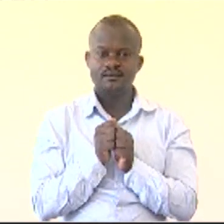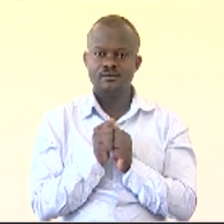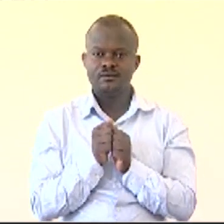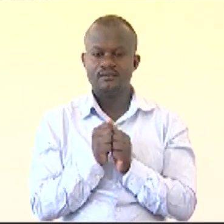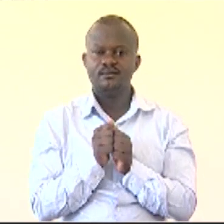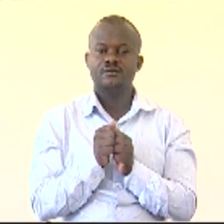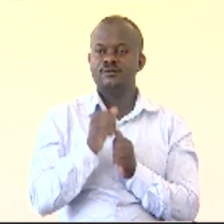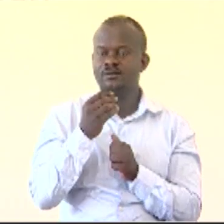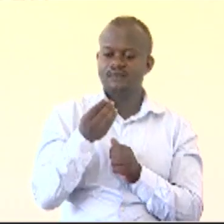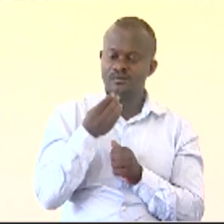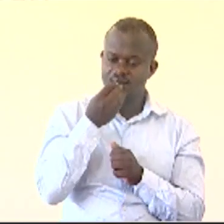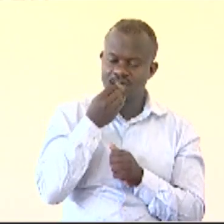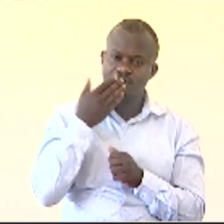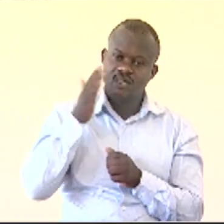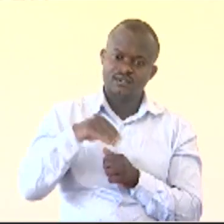malnutrition people,